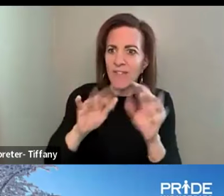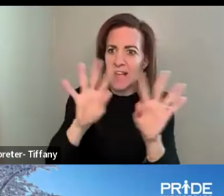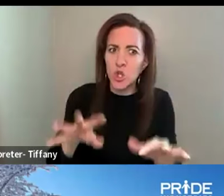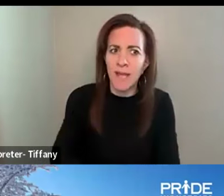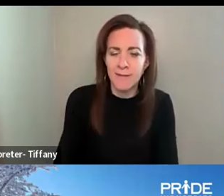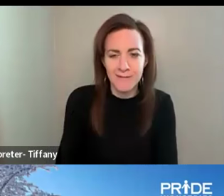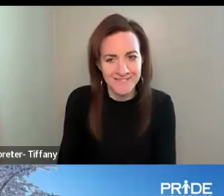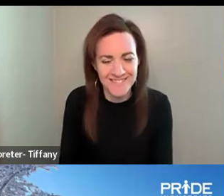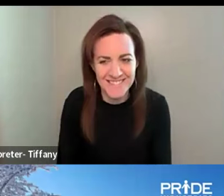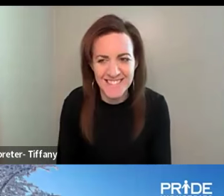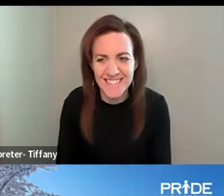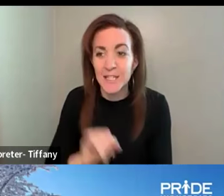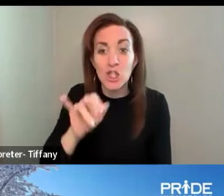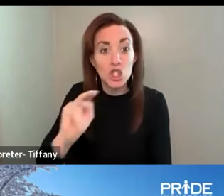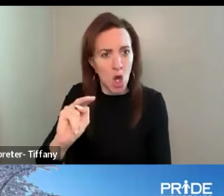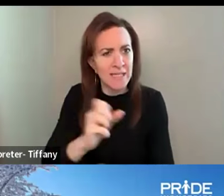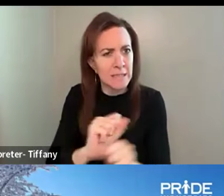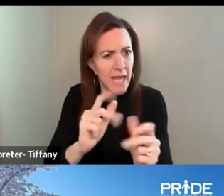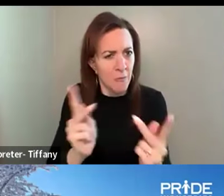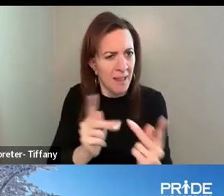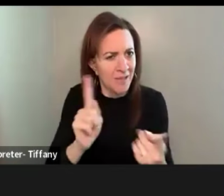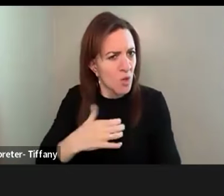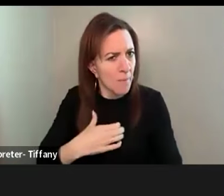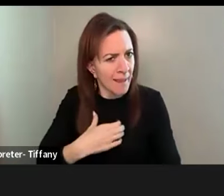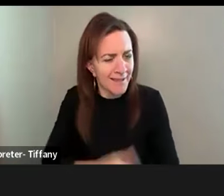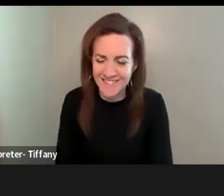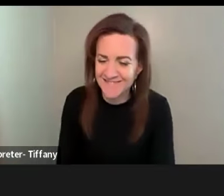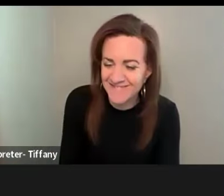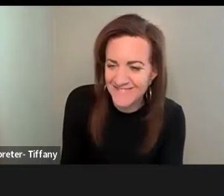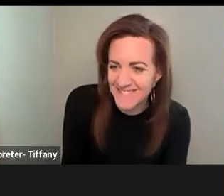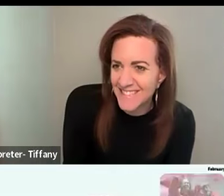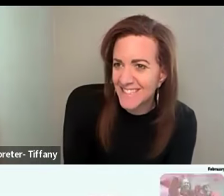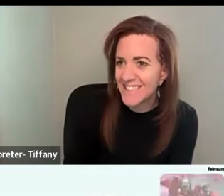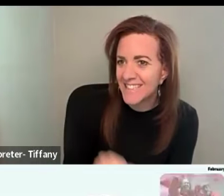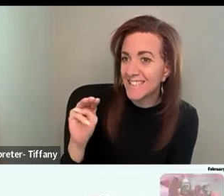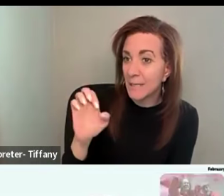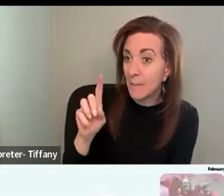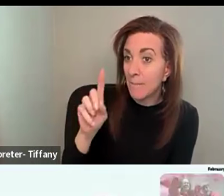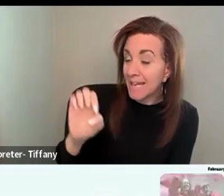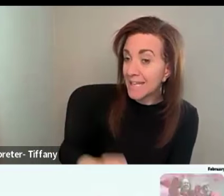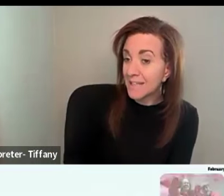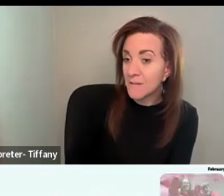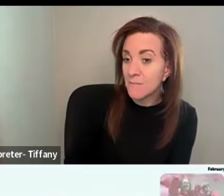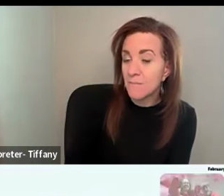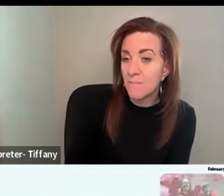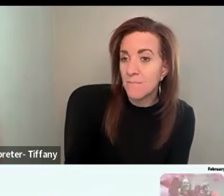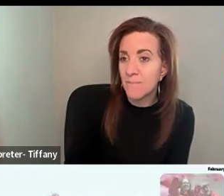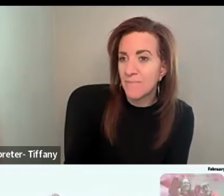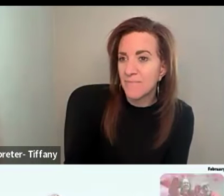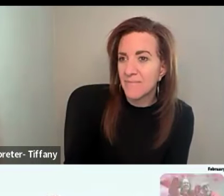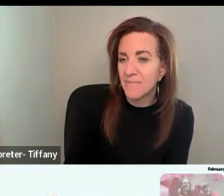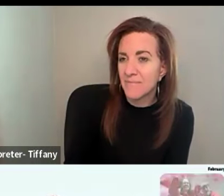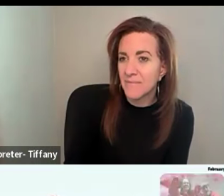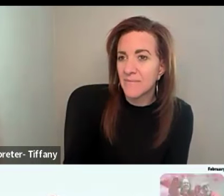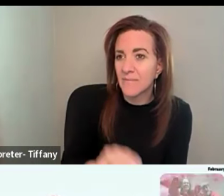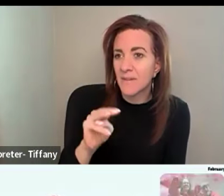the place. Okay, thank you. This is your safe place to make these complaints. Yeah, Mehdi? Thank you. So kind of the same.